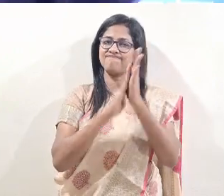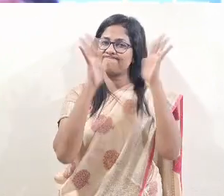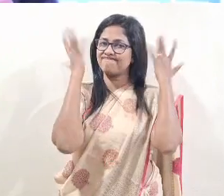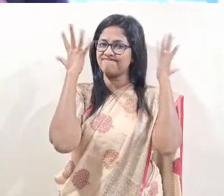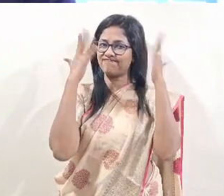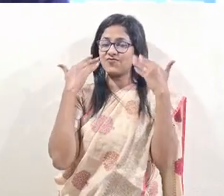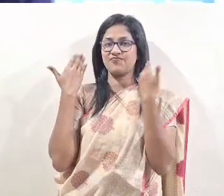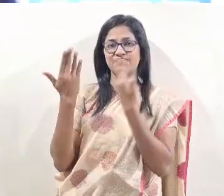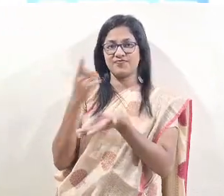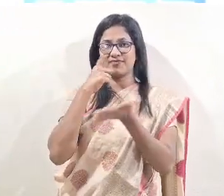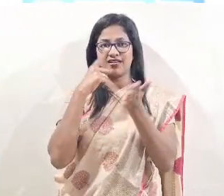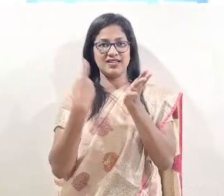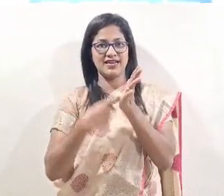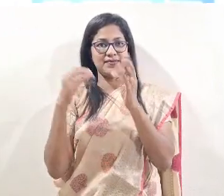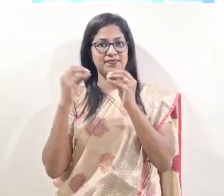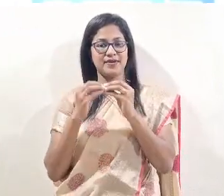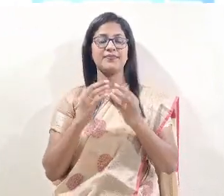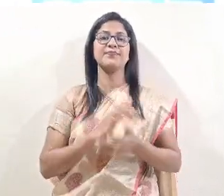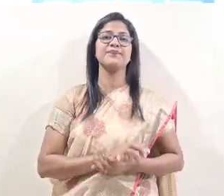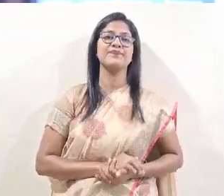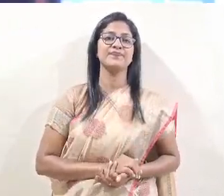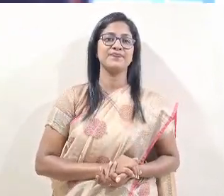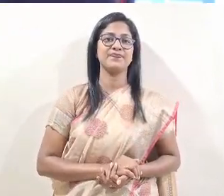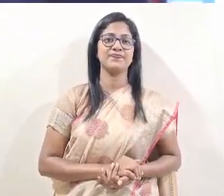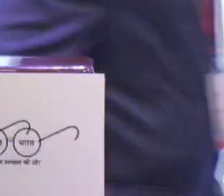for Ms. Rashmi Bhardwaj.